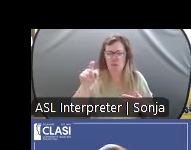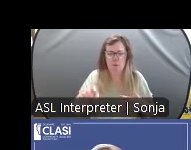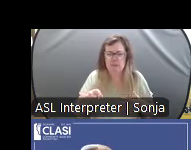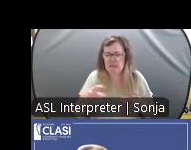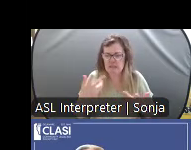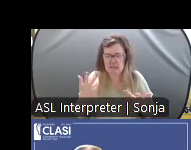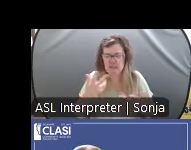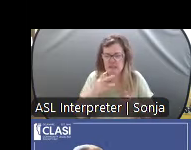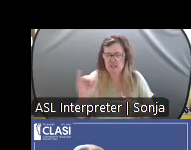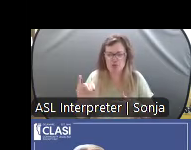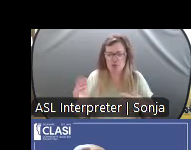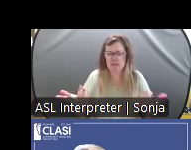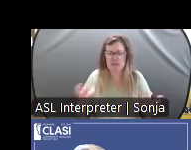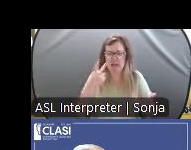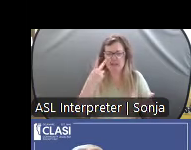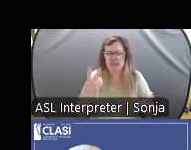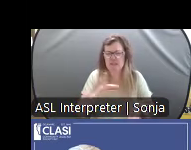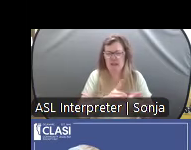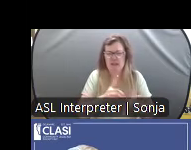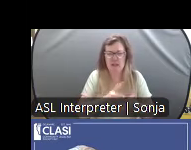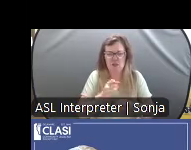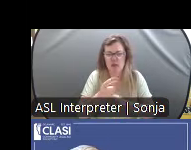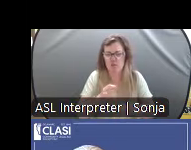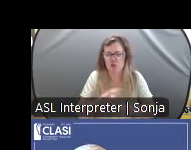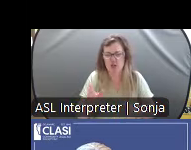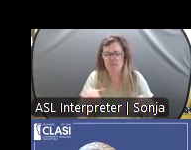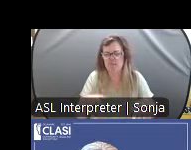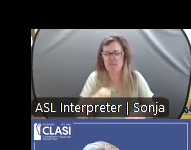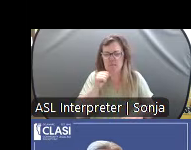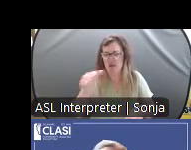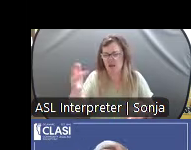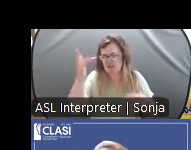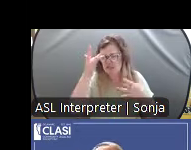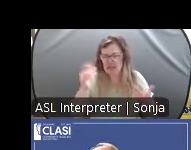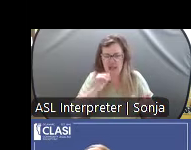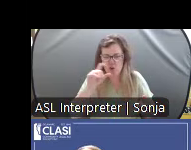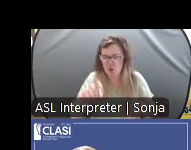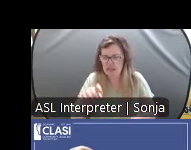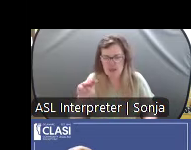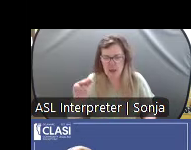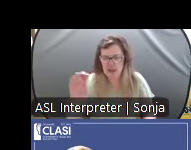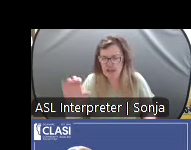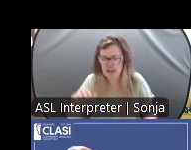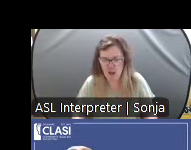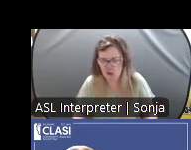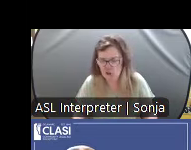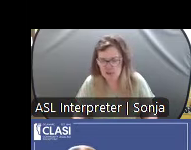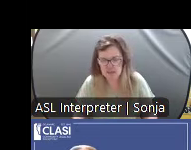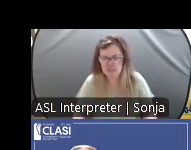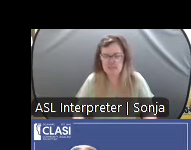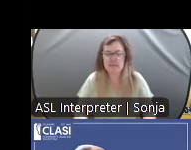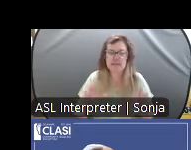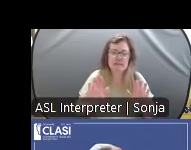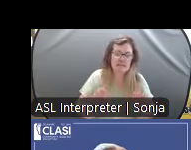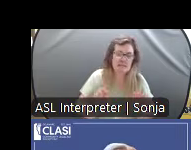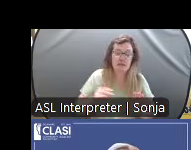year for a checkup, and I'm not sick. I don't need Medicare. The problem is if you